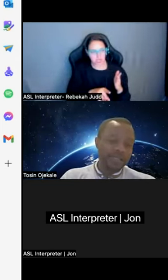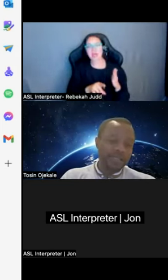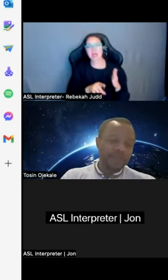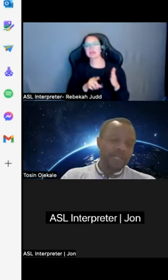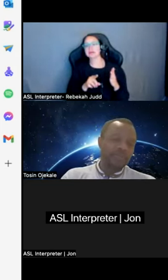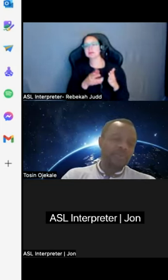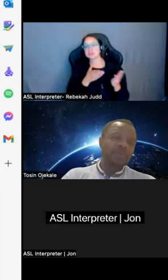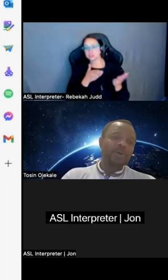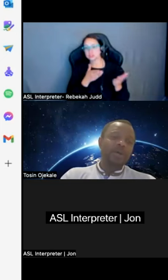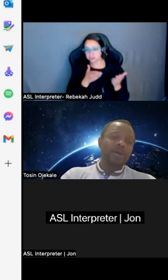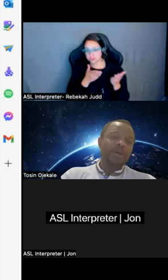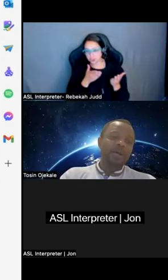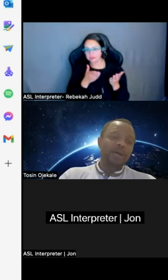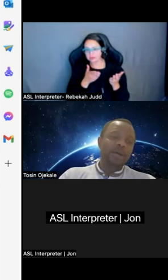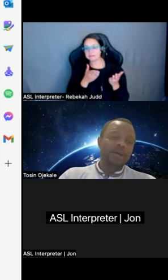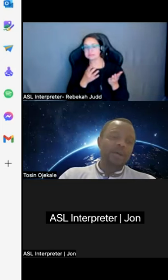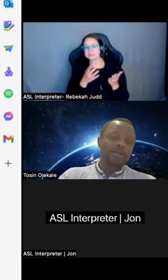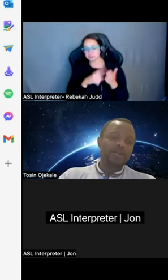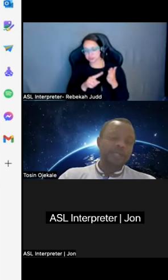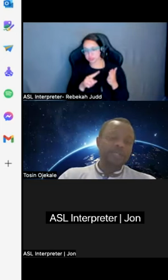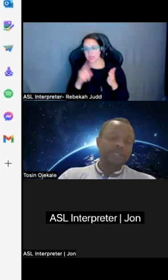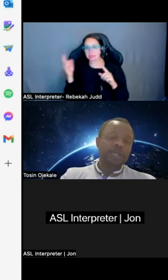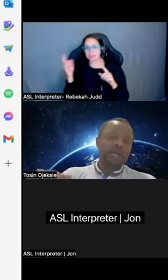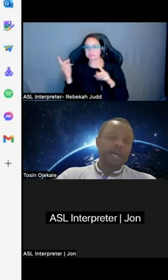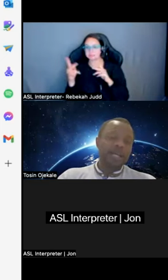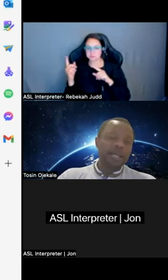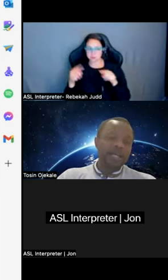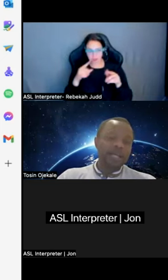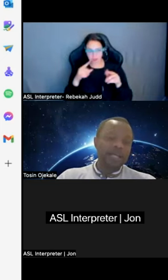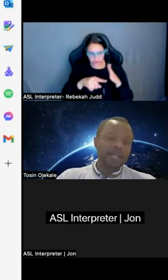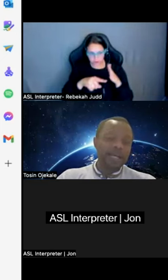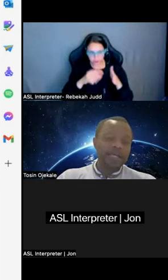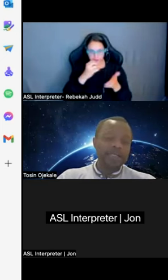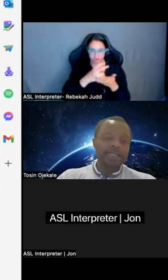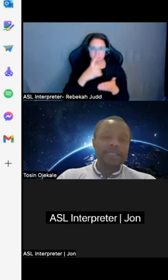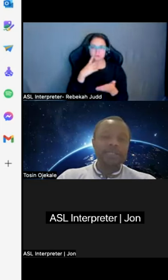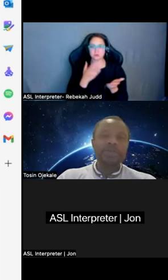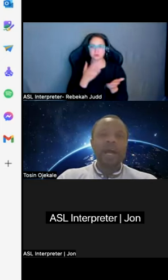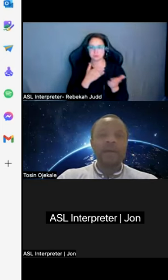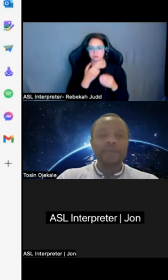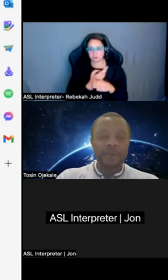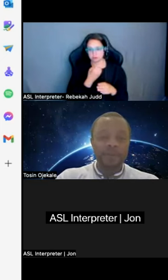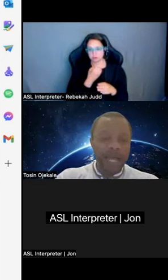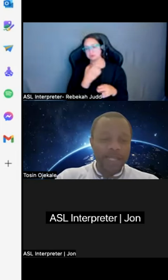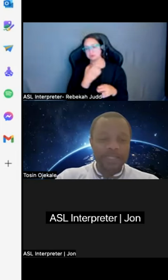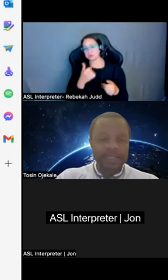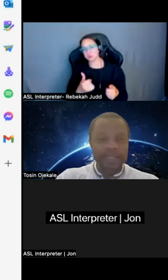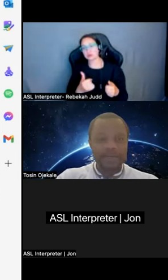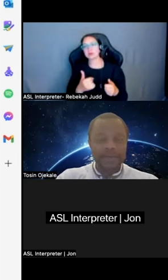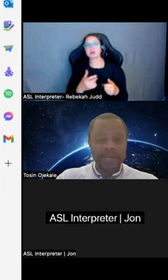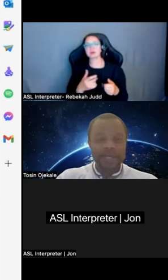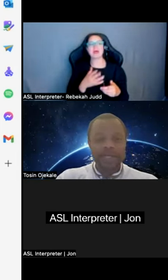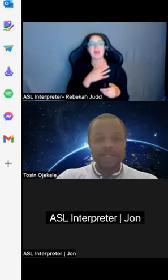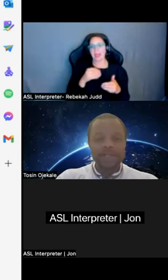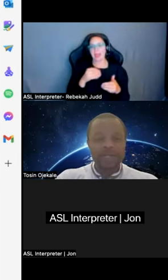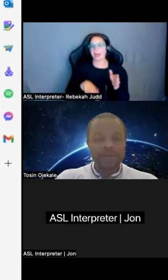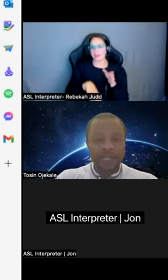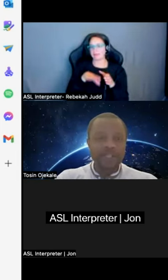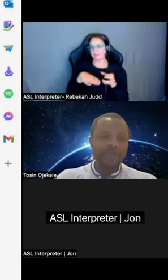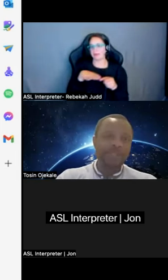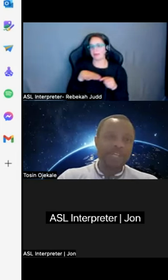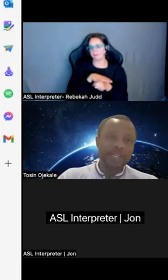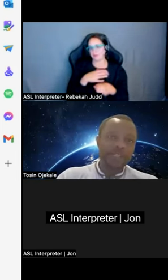in serviceable state, and then you have supplies. Okay, so